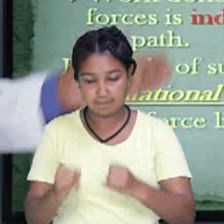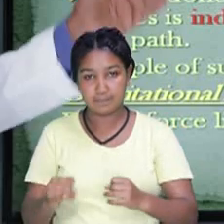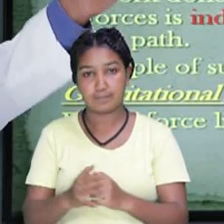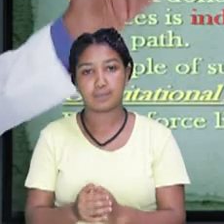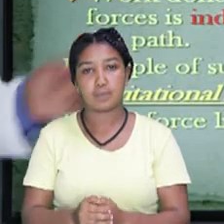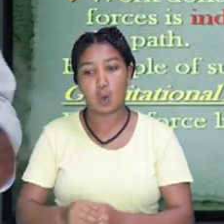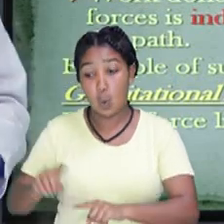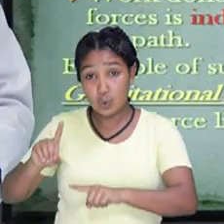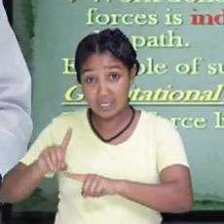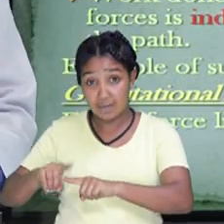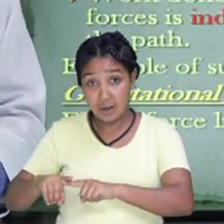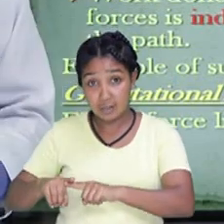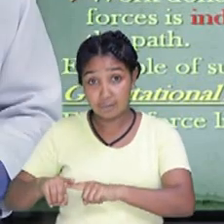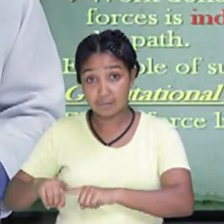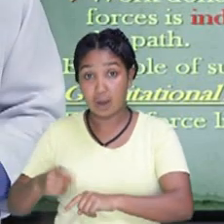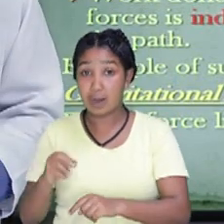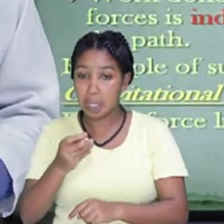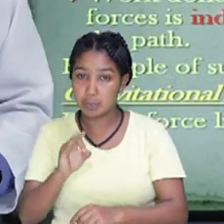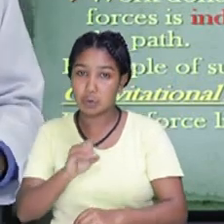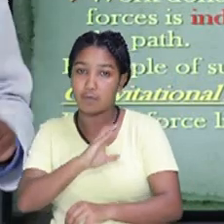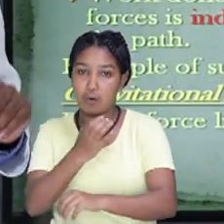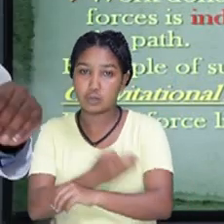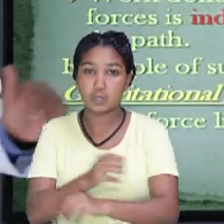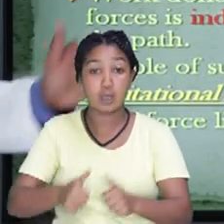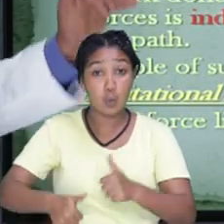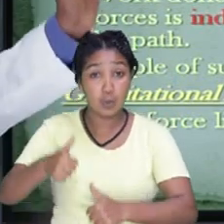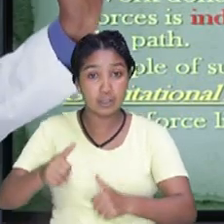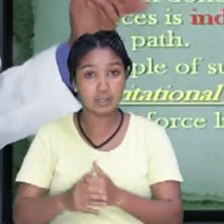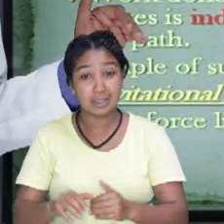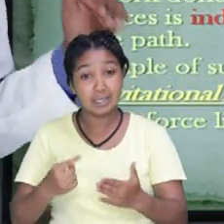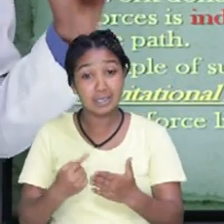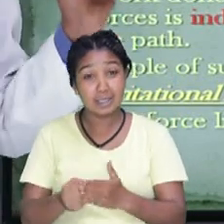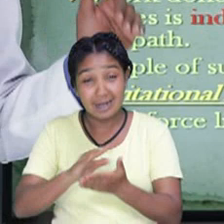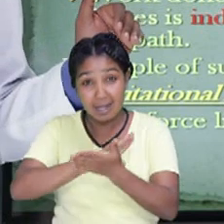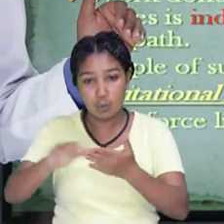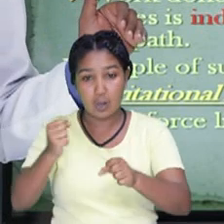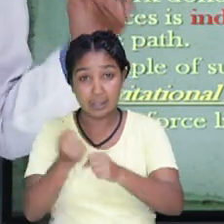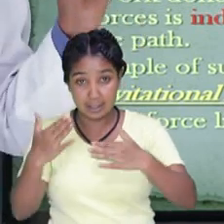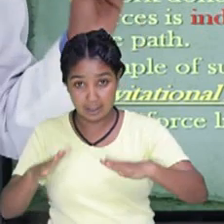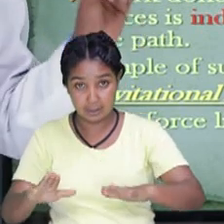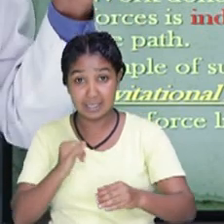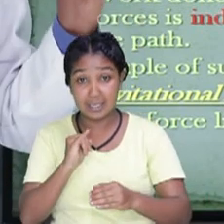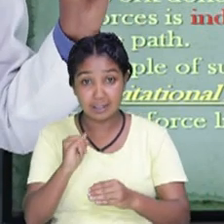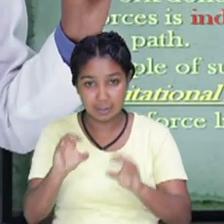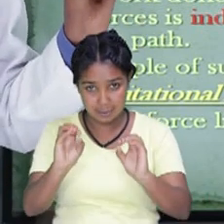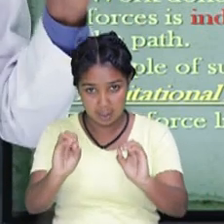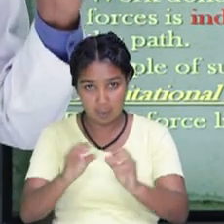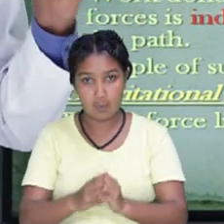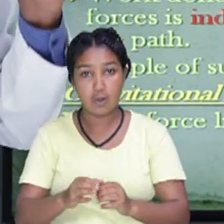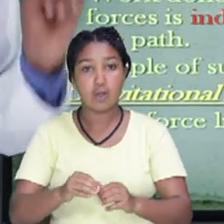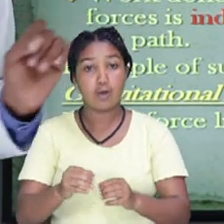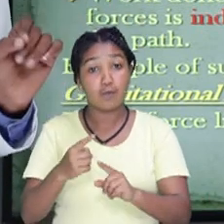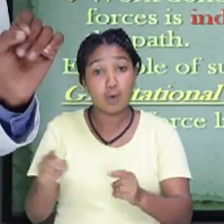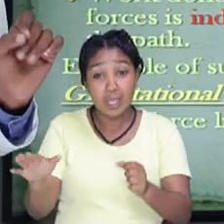force. Conservative force are types of force in which the net work done is zero